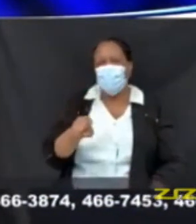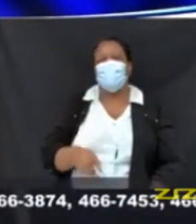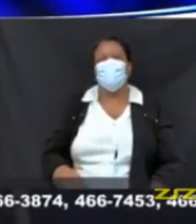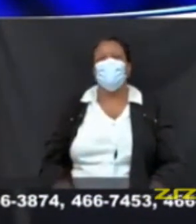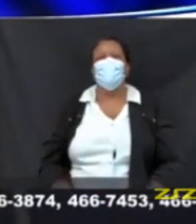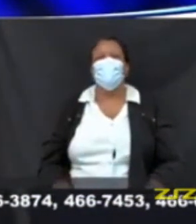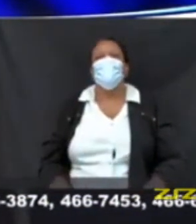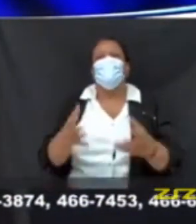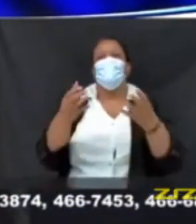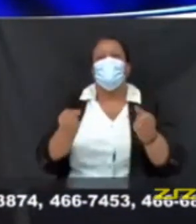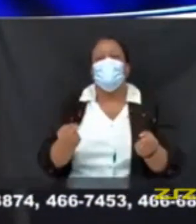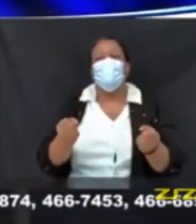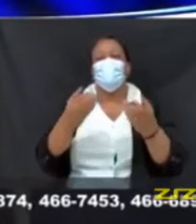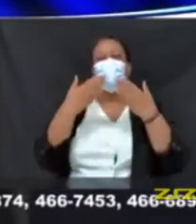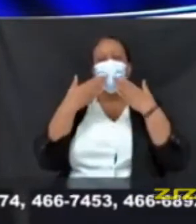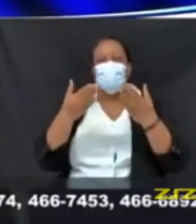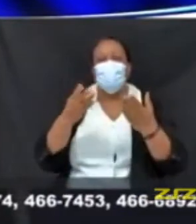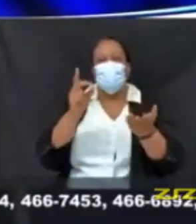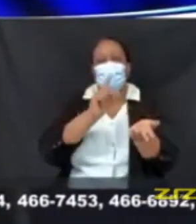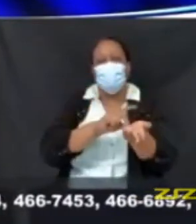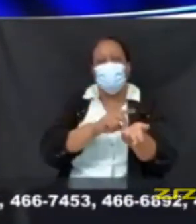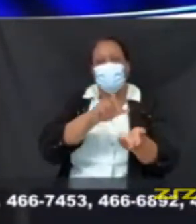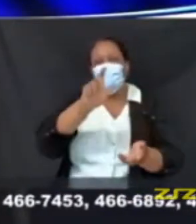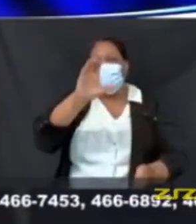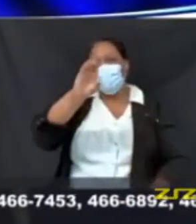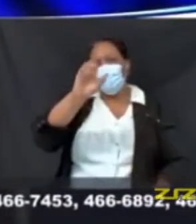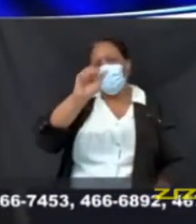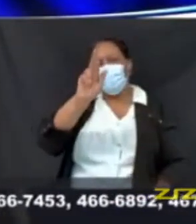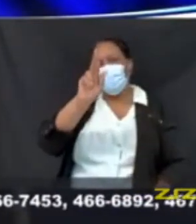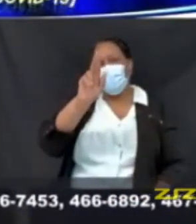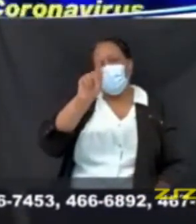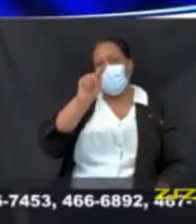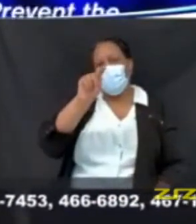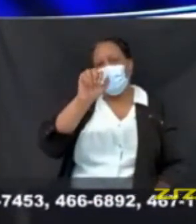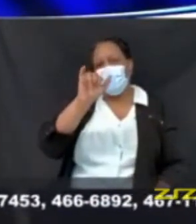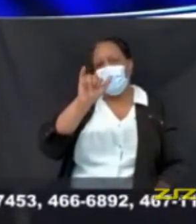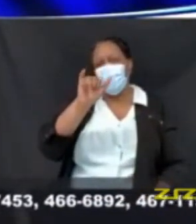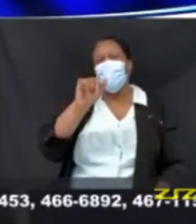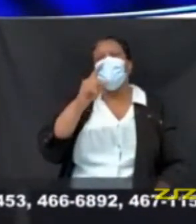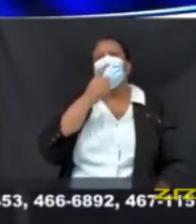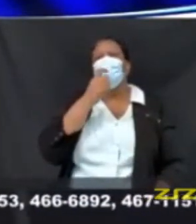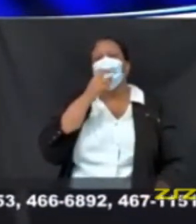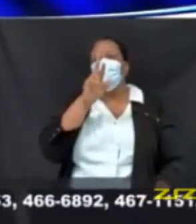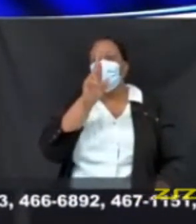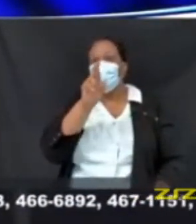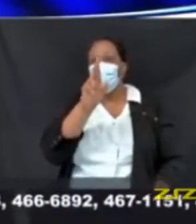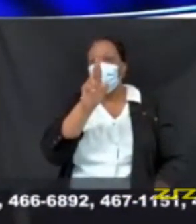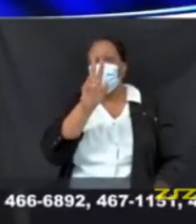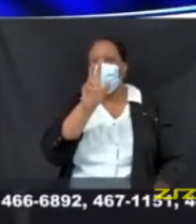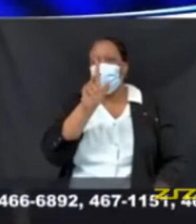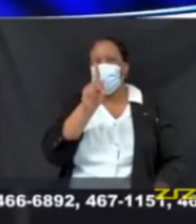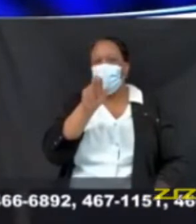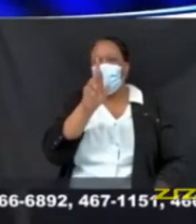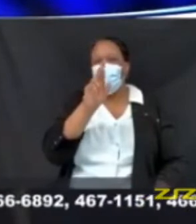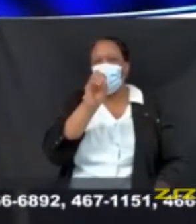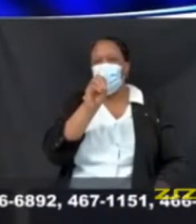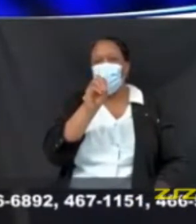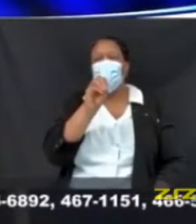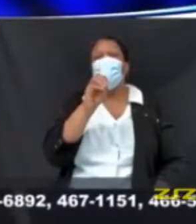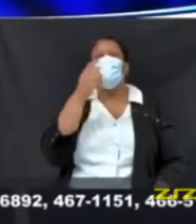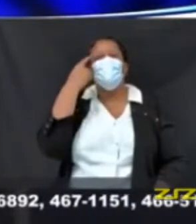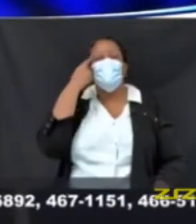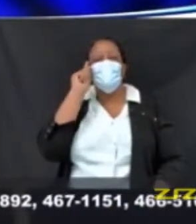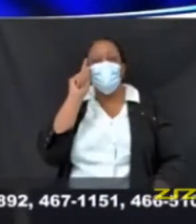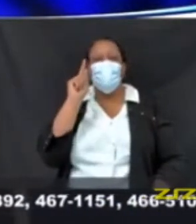Dr. Marisa Carty, who is the Public Relations Officer for the Health Emergency